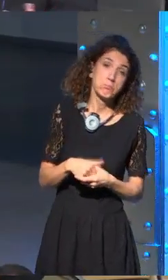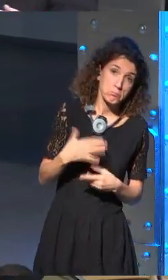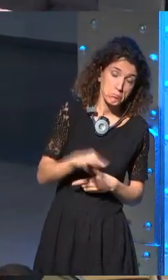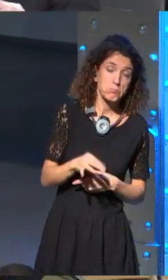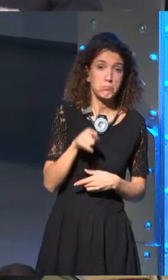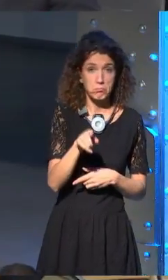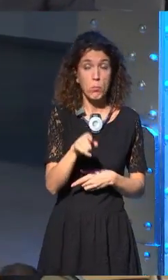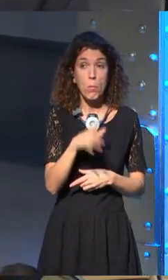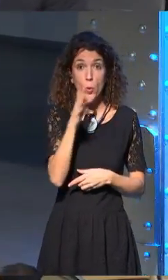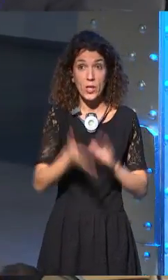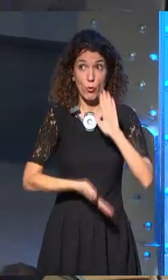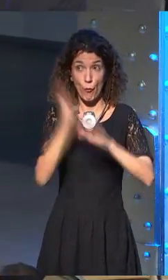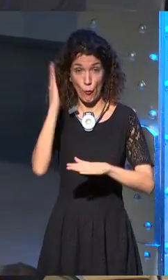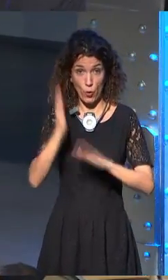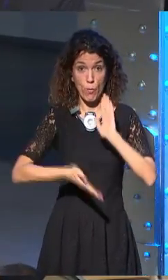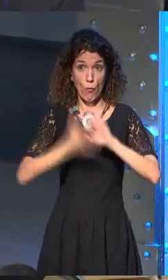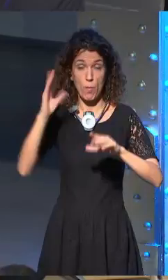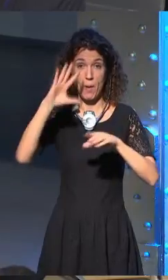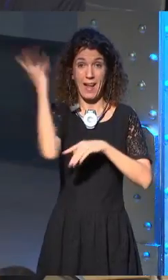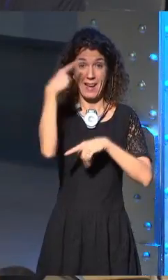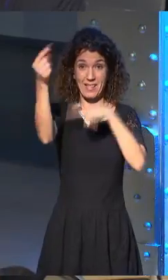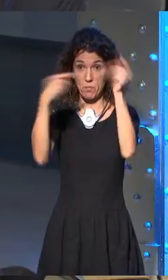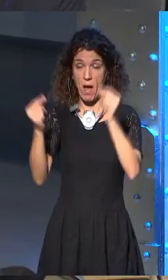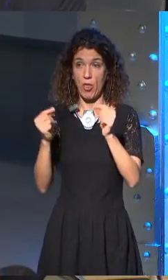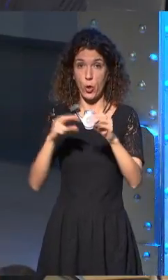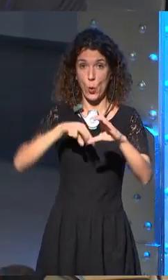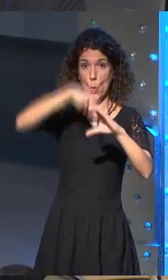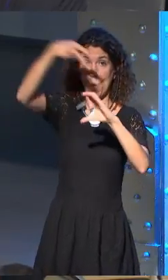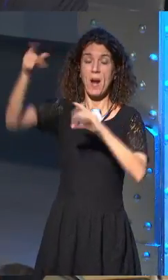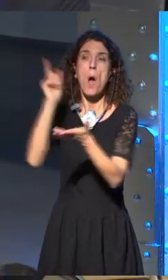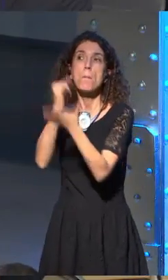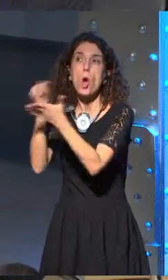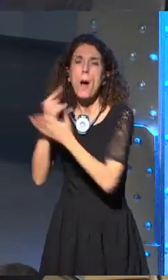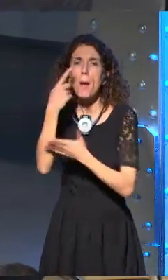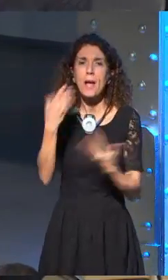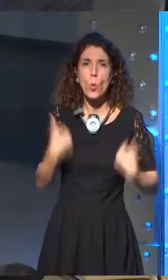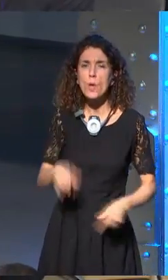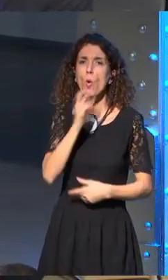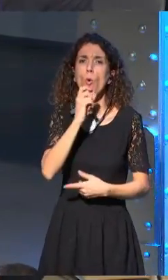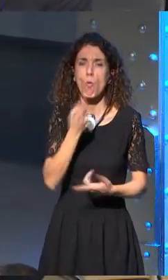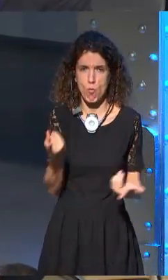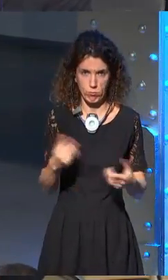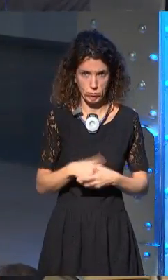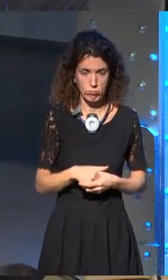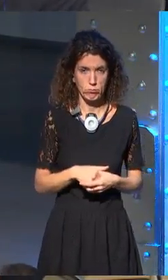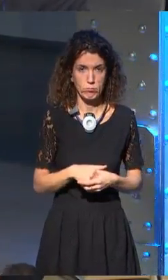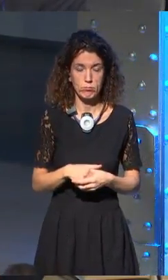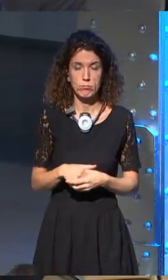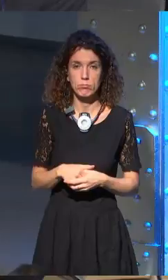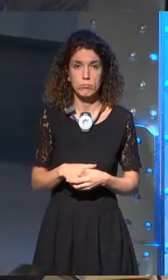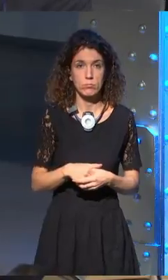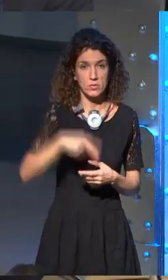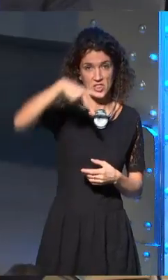that's why we go to space, is to learn things. And you know, someday NASA and our international partners,